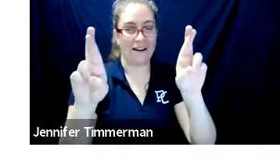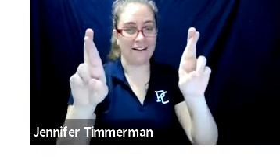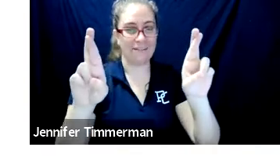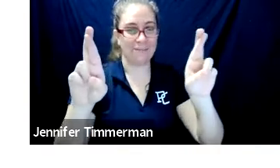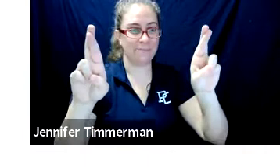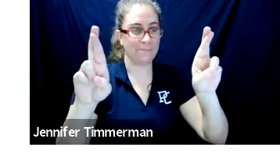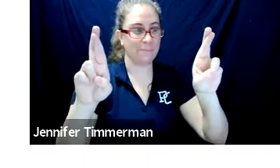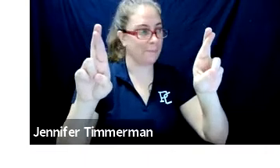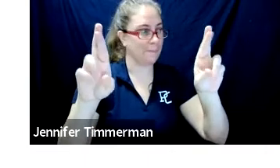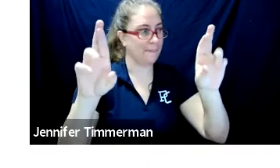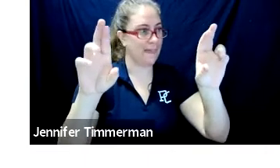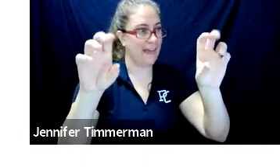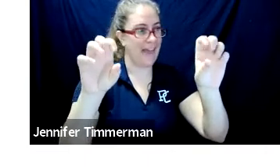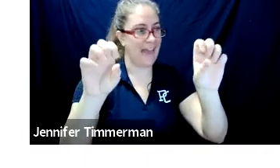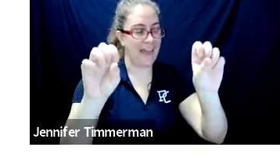R,